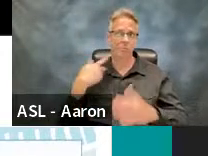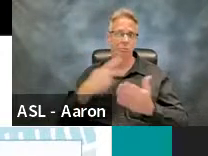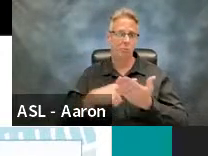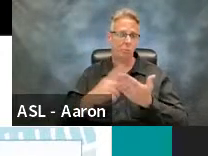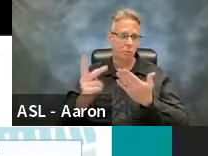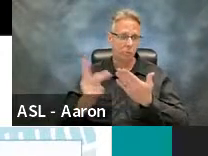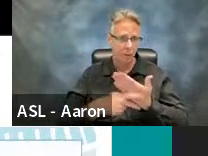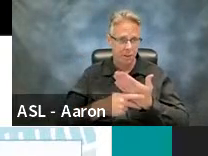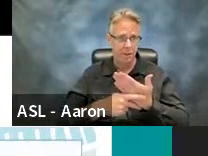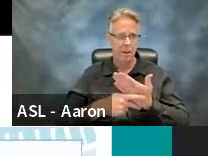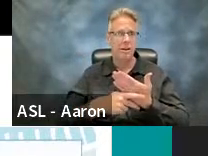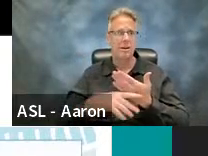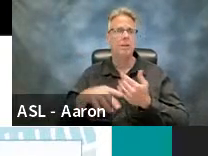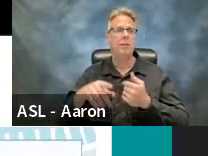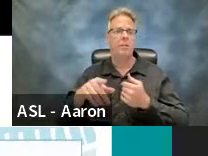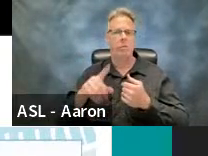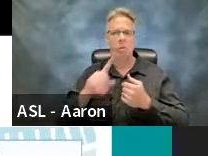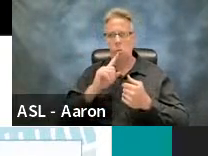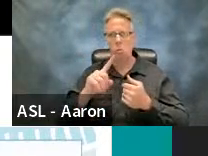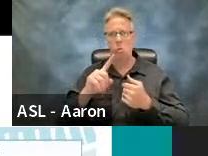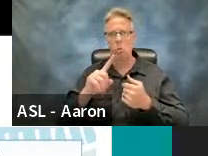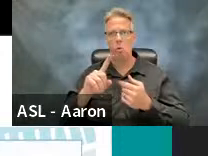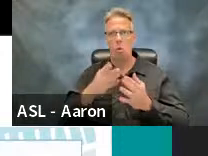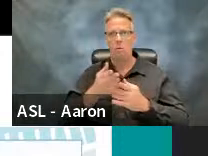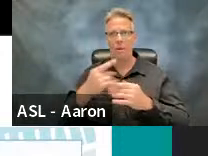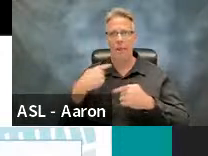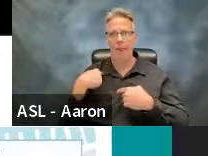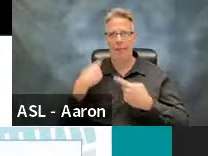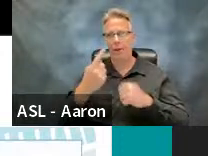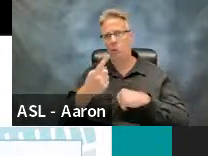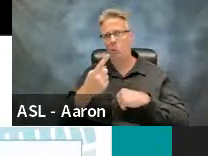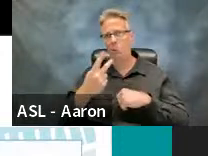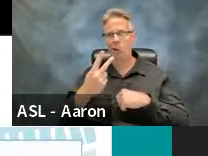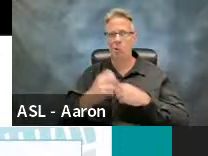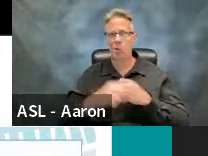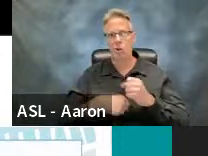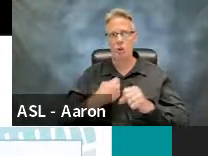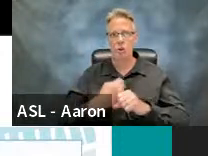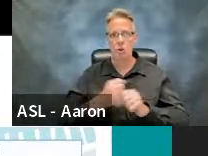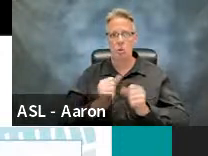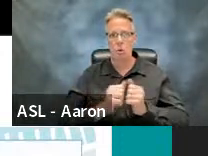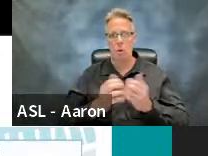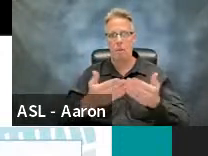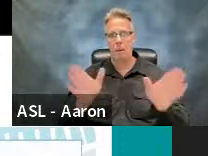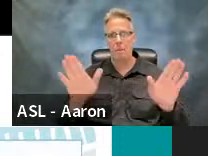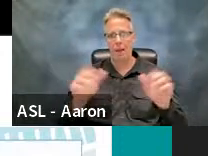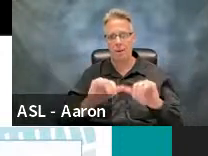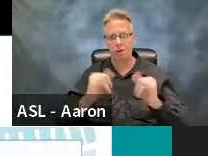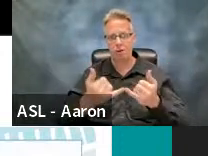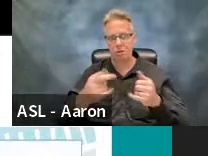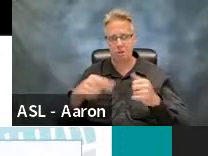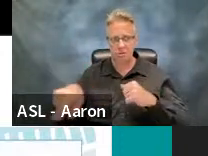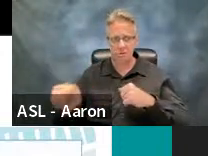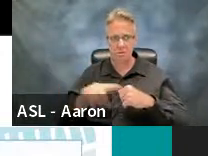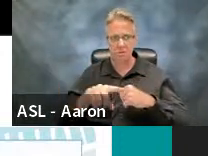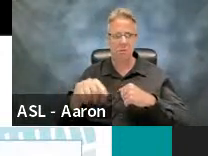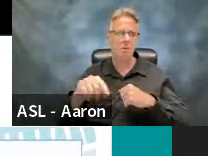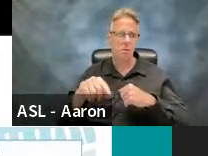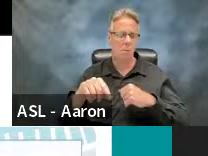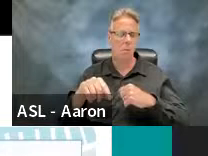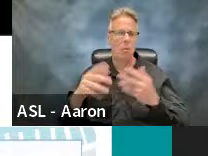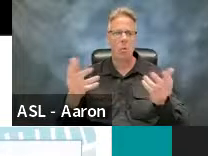but extensively over the last year, 2 years, working with the public agencies.